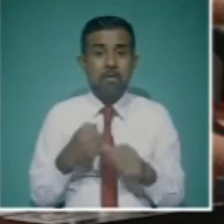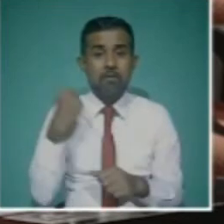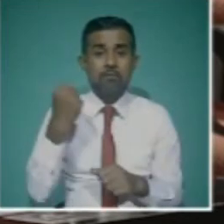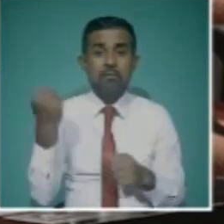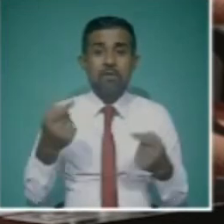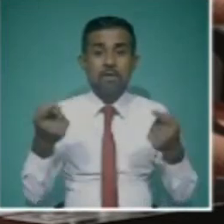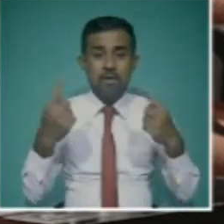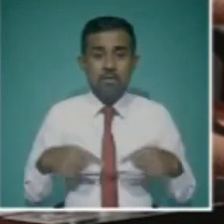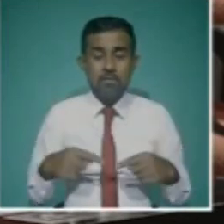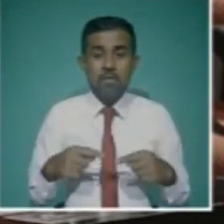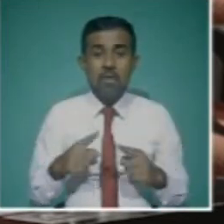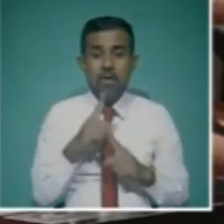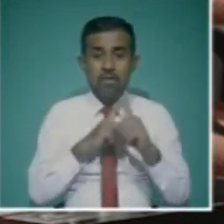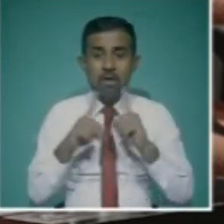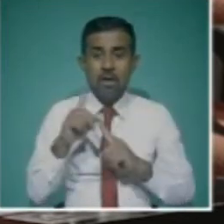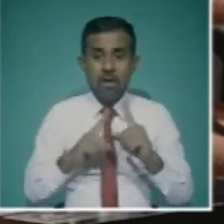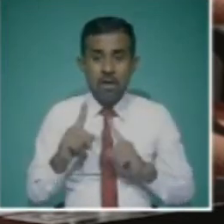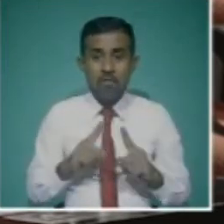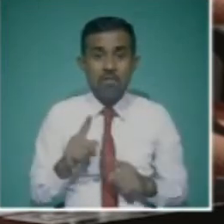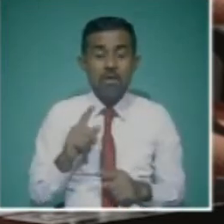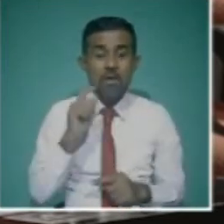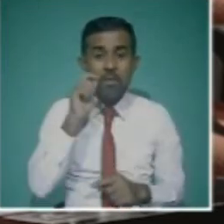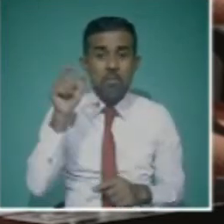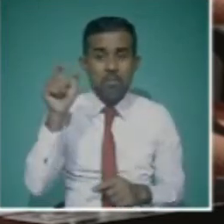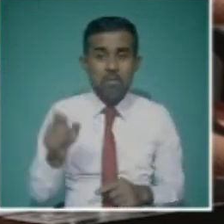where he invited the Tamil parties, our party took up the position